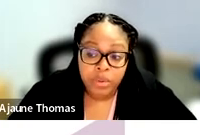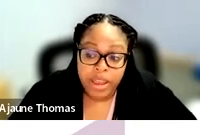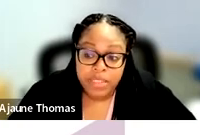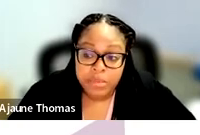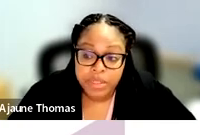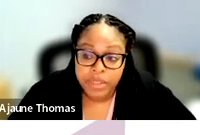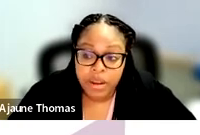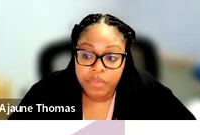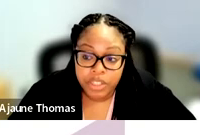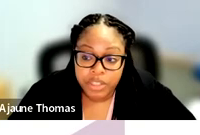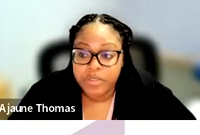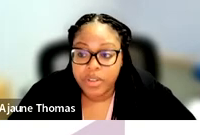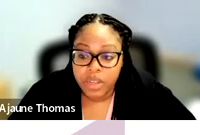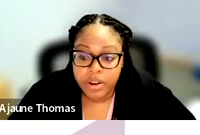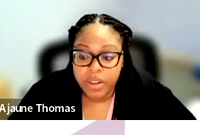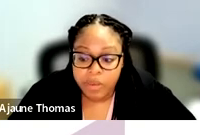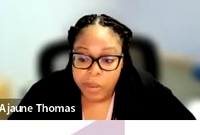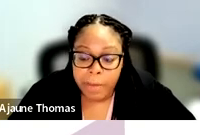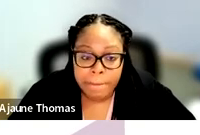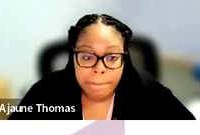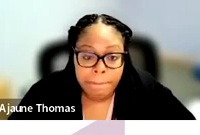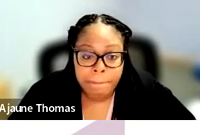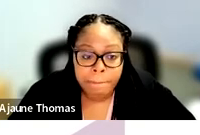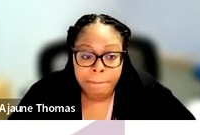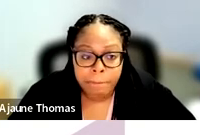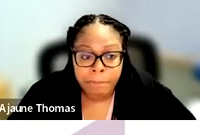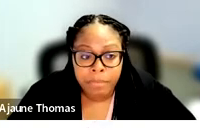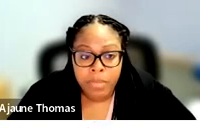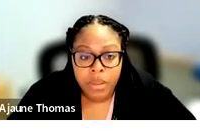Android both have similar features for hearing.